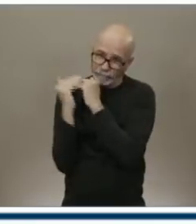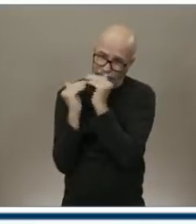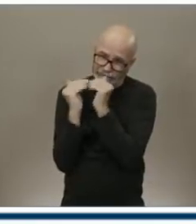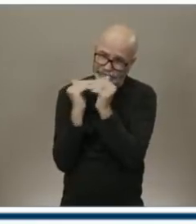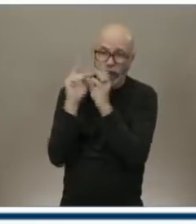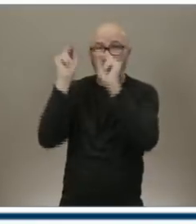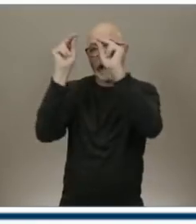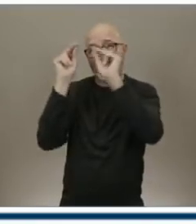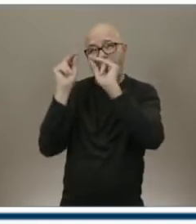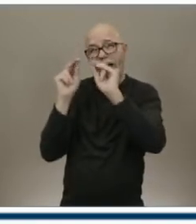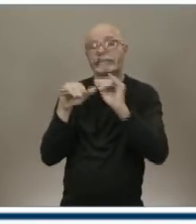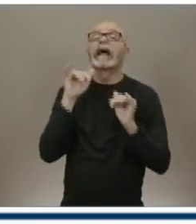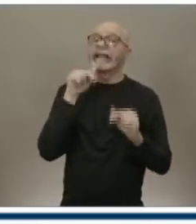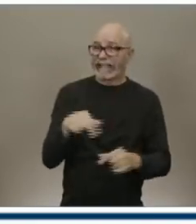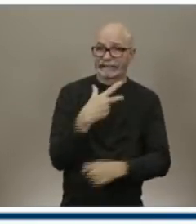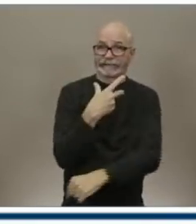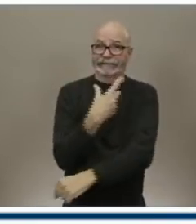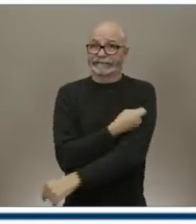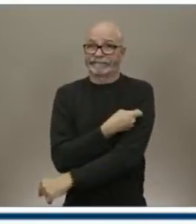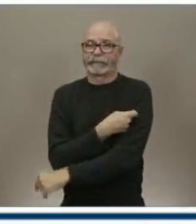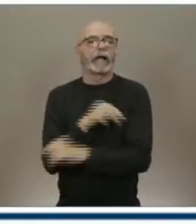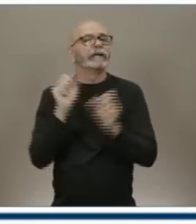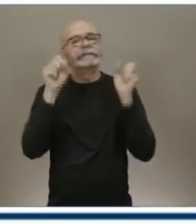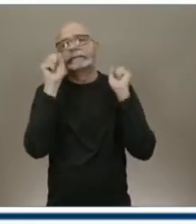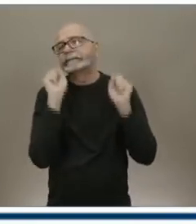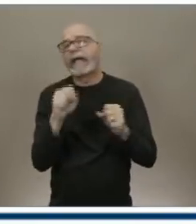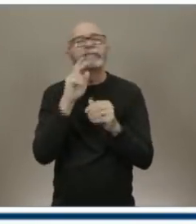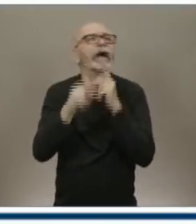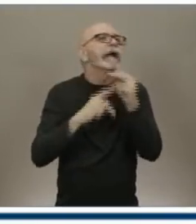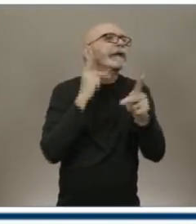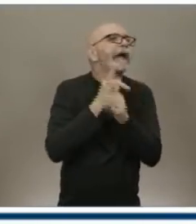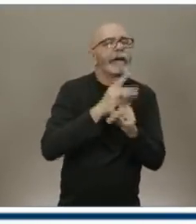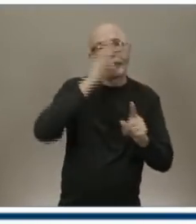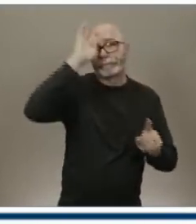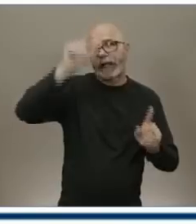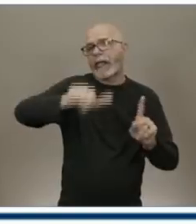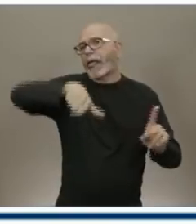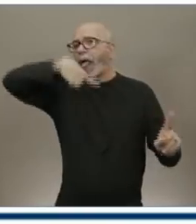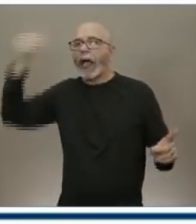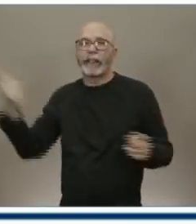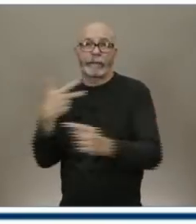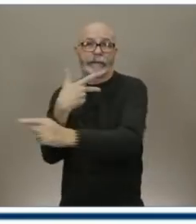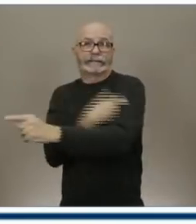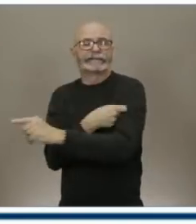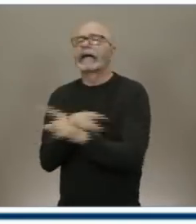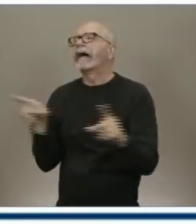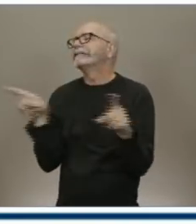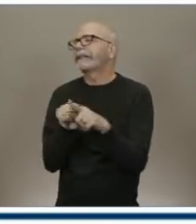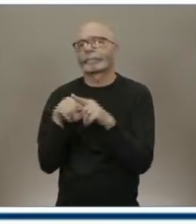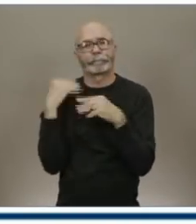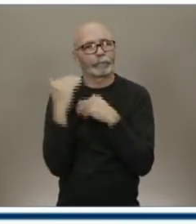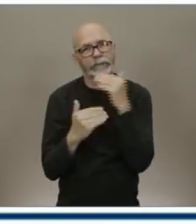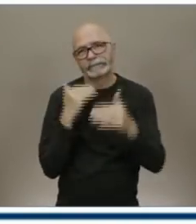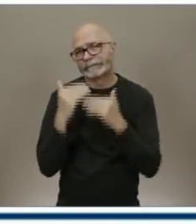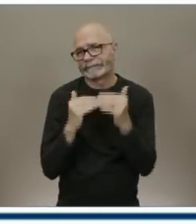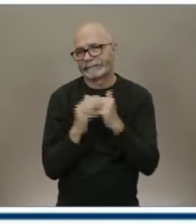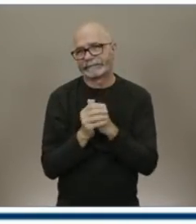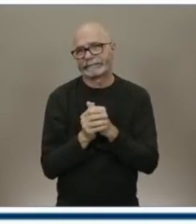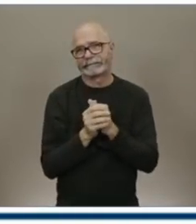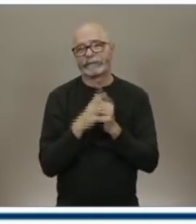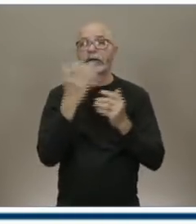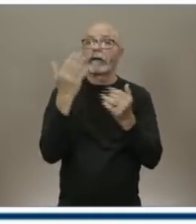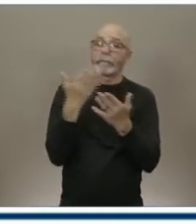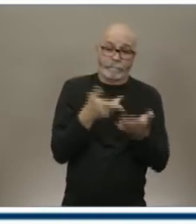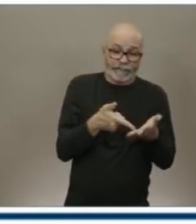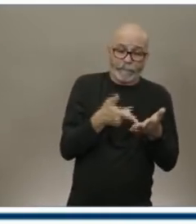COVID-19 vaccines, will have gone through the same steps to prove safety and effectiveness like any